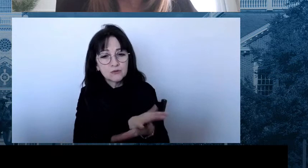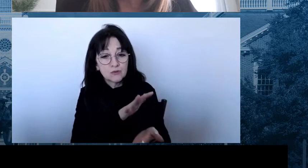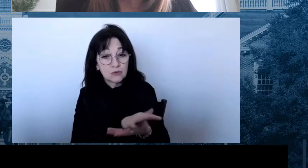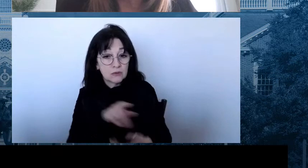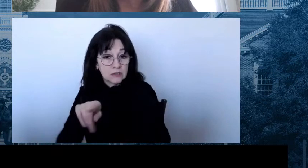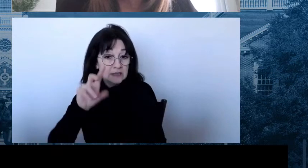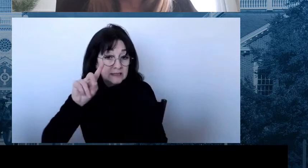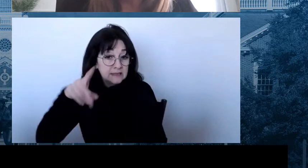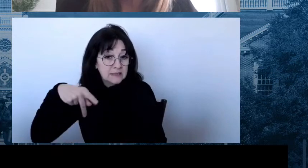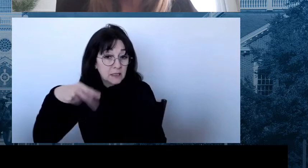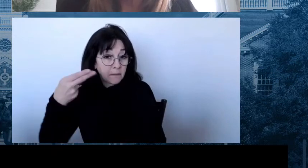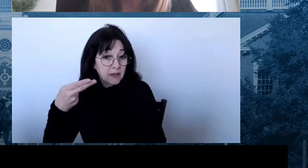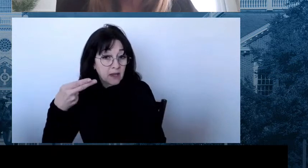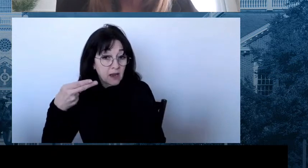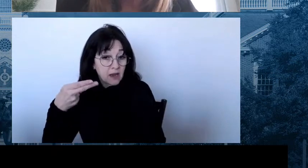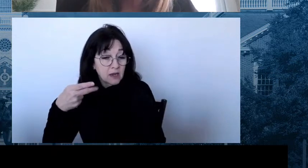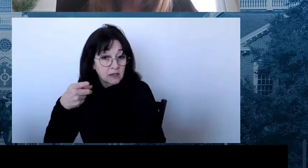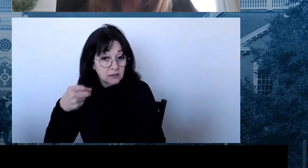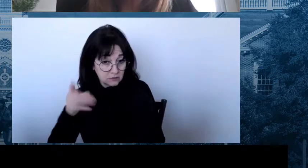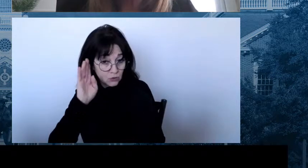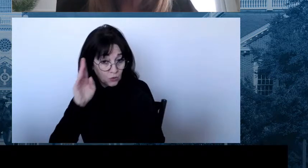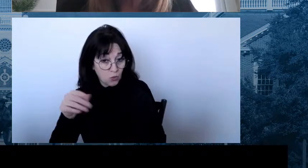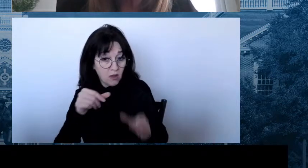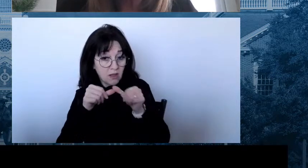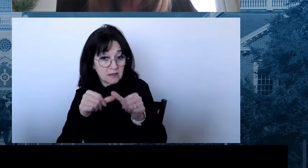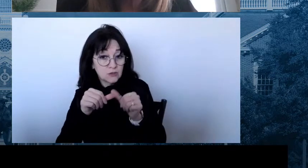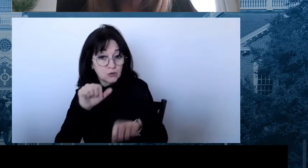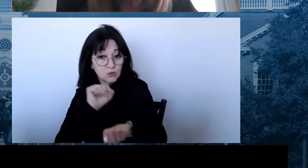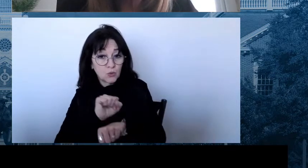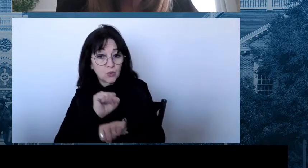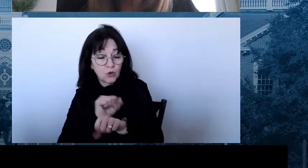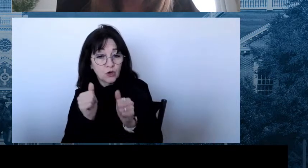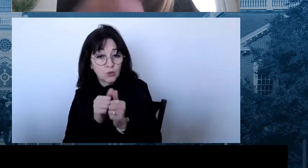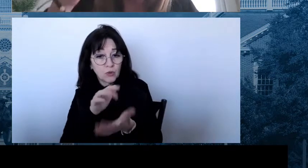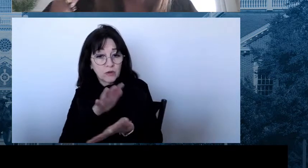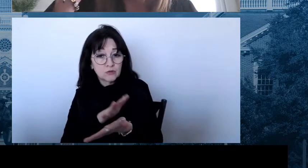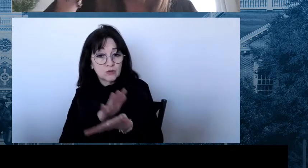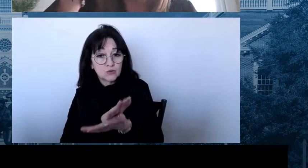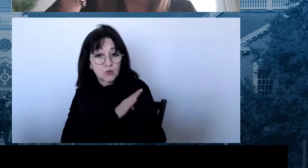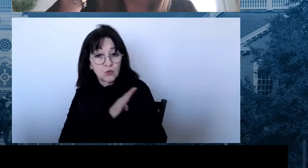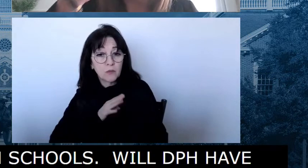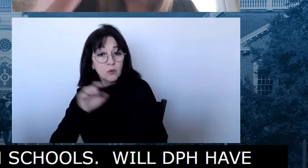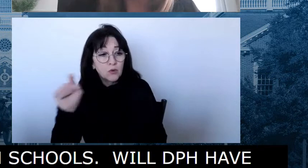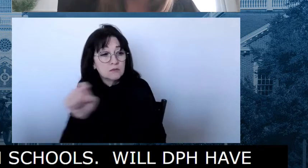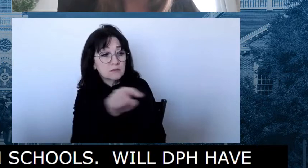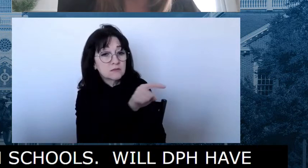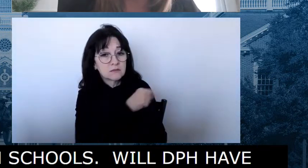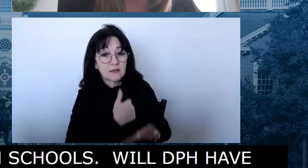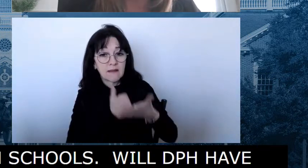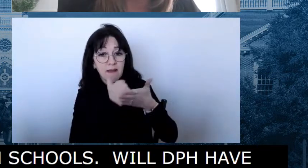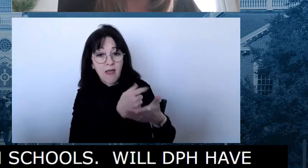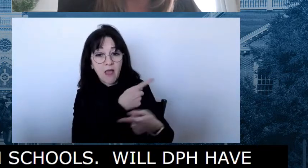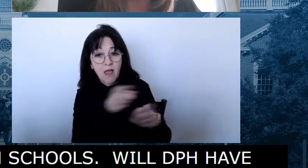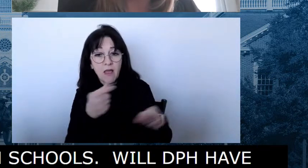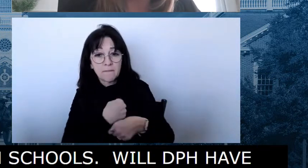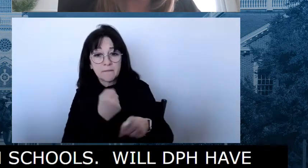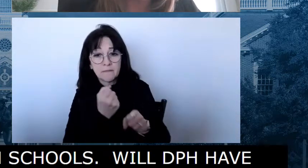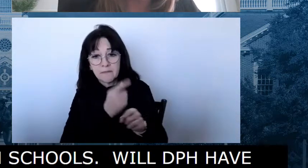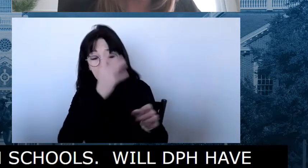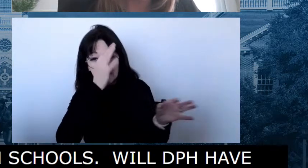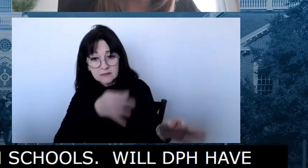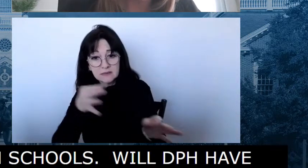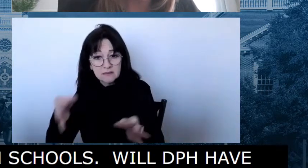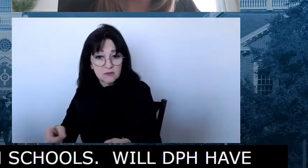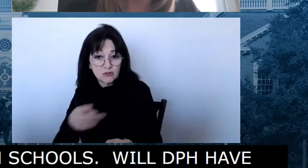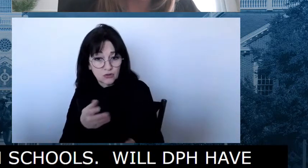anyone working with the school boards to help them make these decisions or offer guidance on the data at that